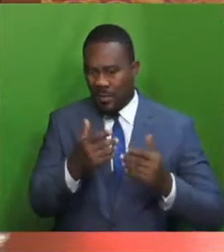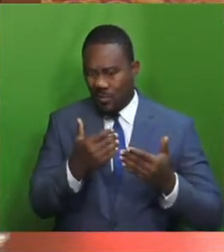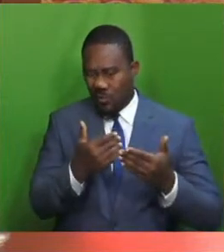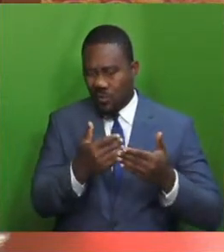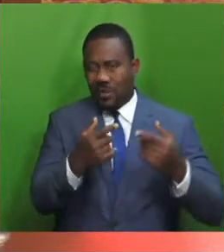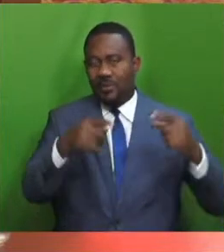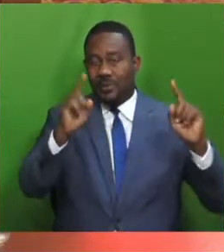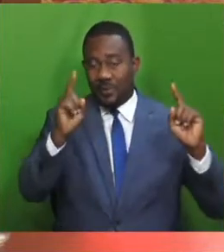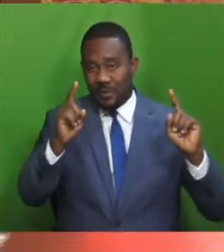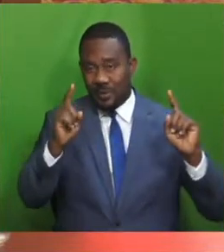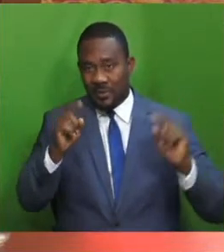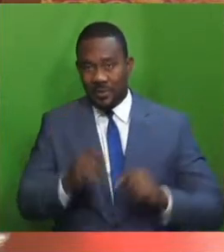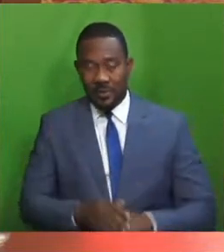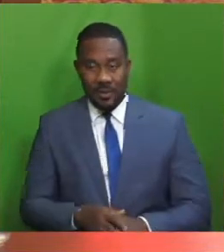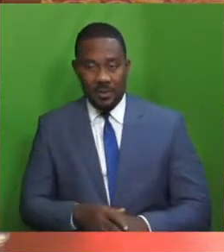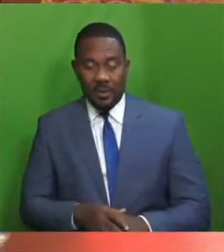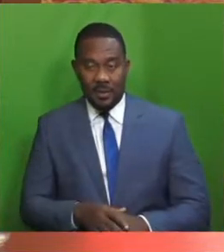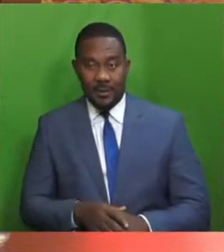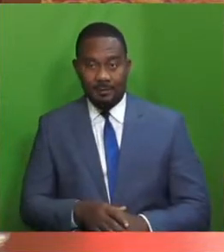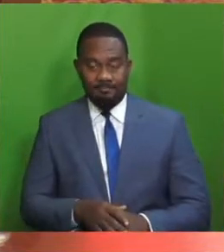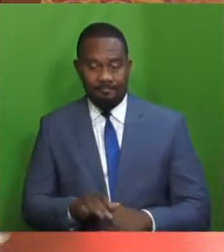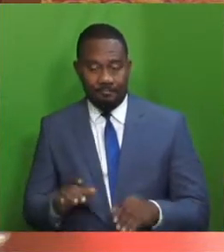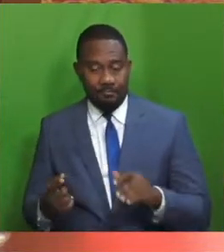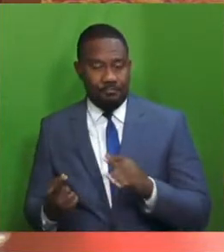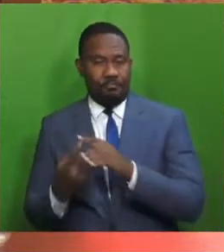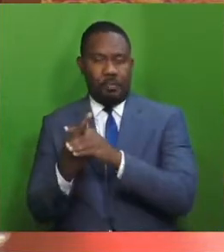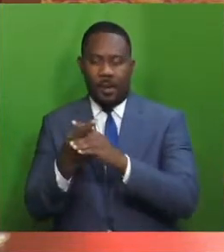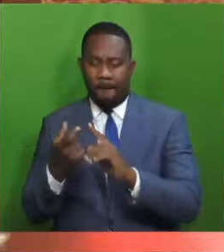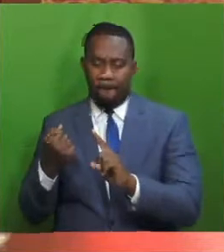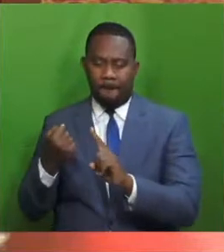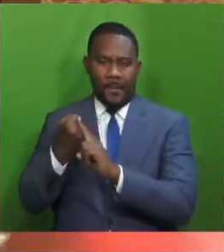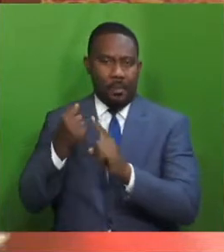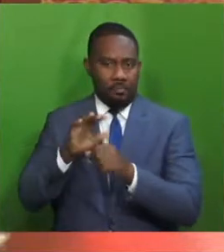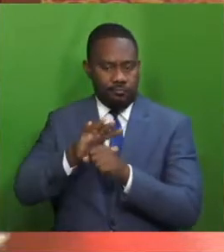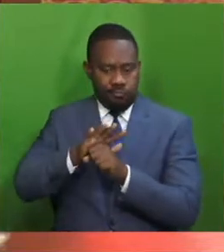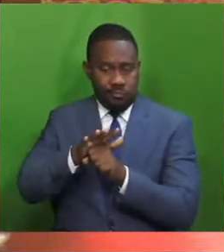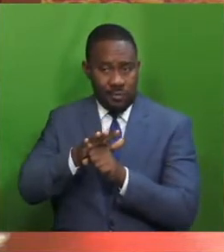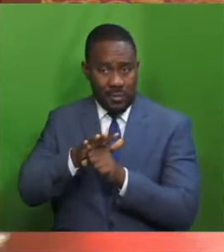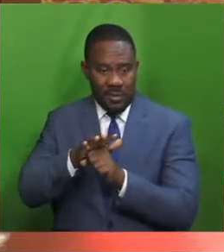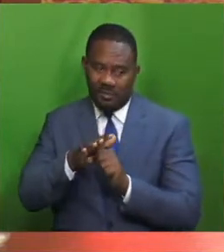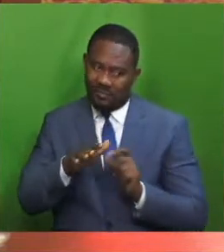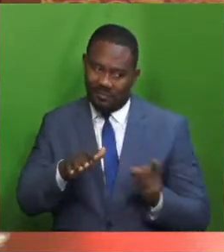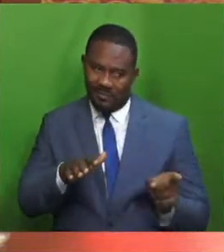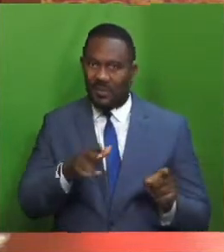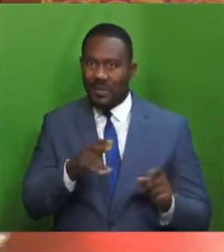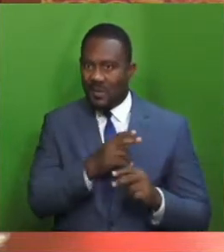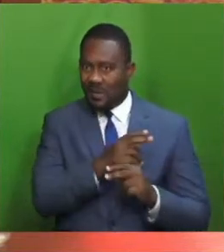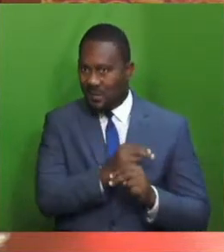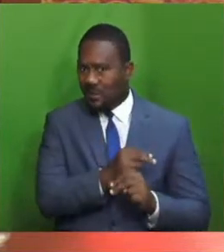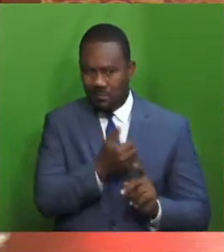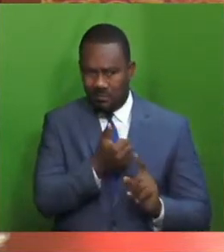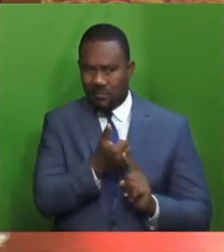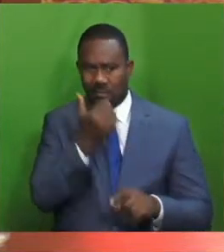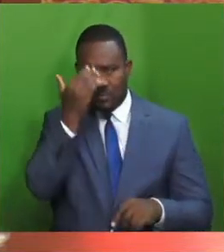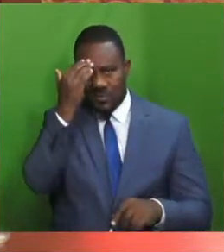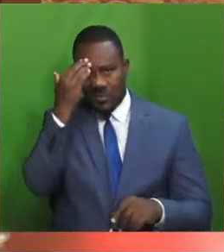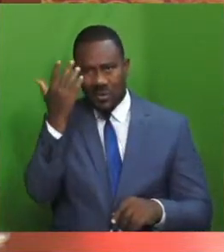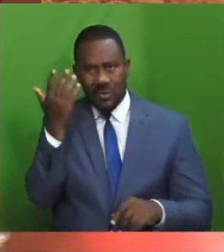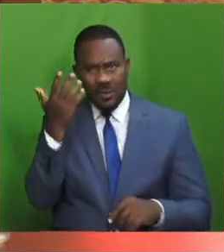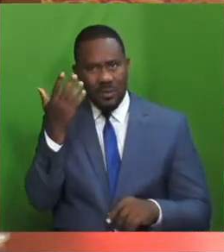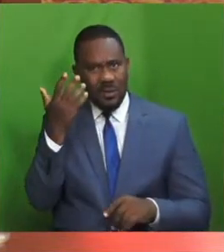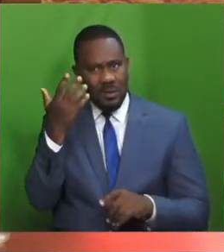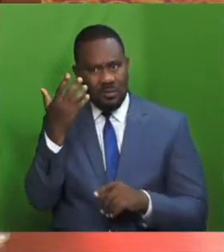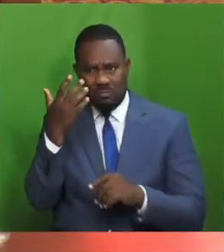Speaker, the effect of the pandemic, as the minority leader himself acknowledged, has been swift and